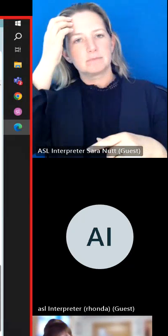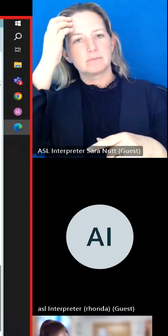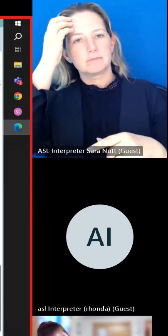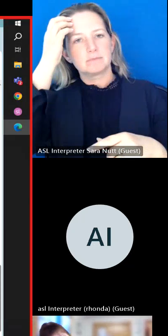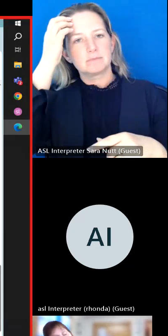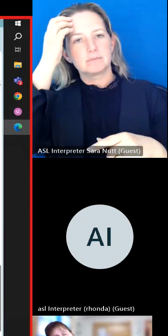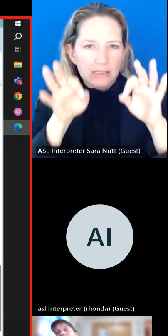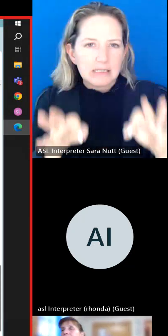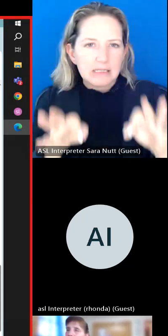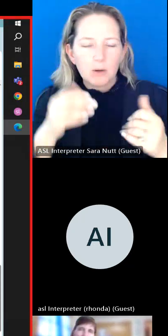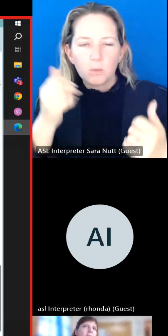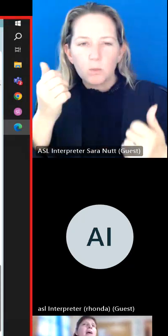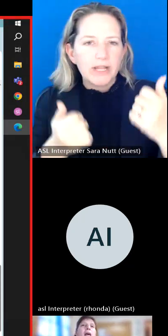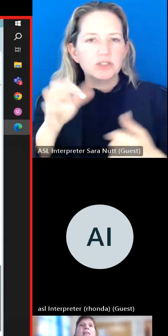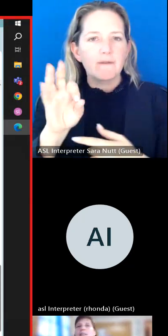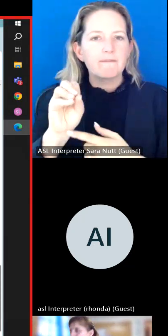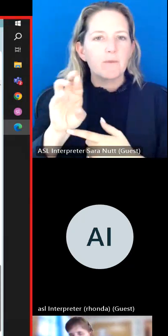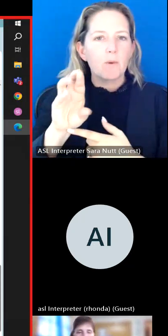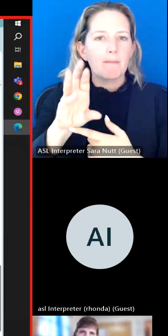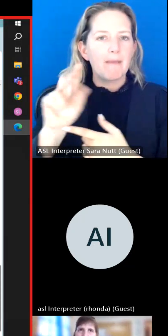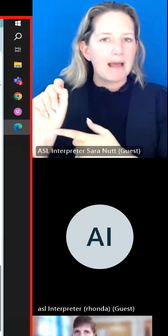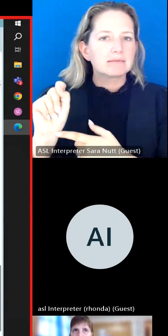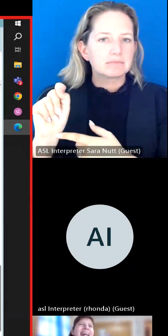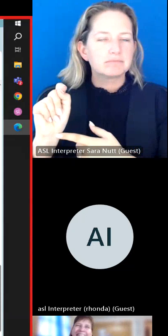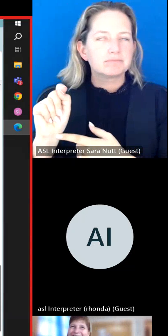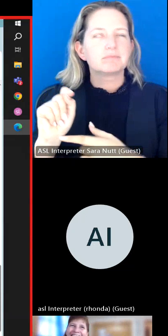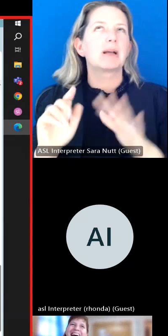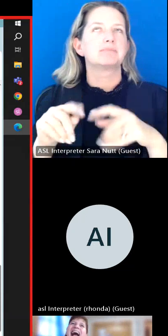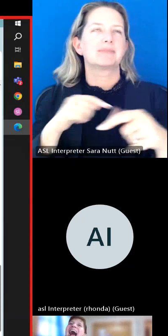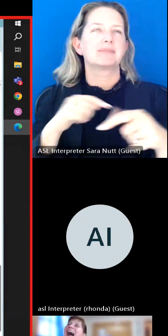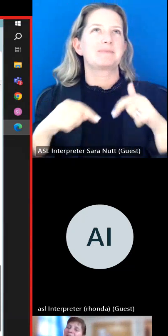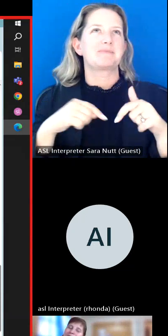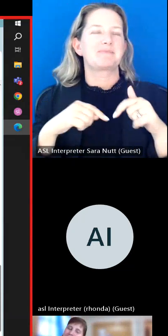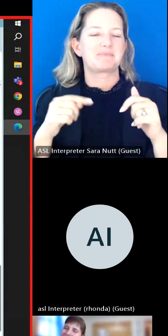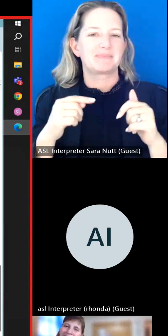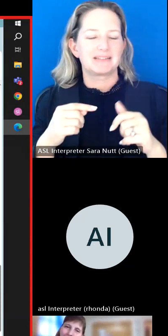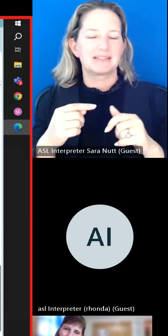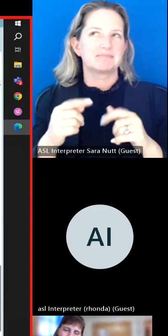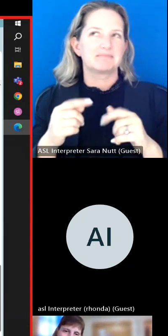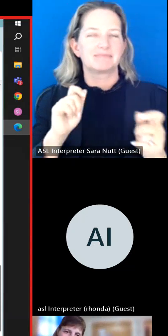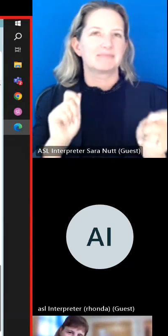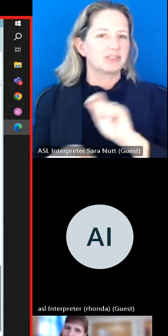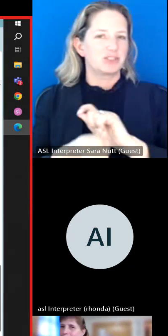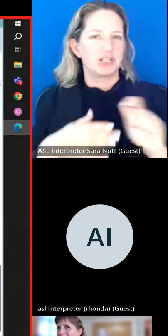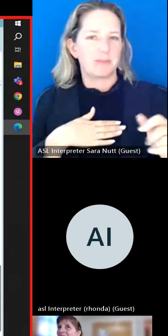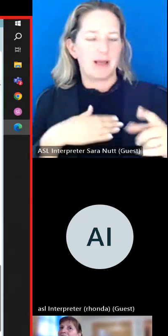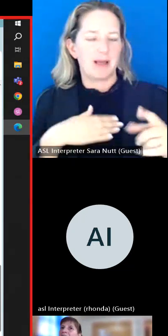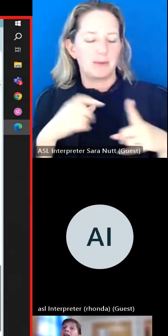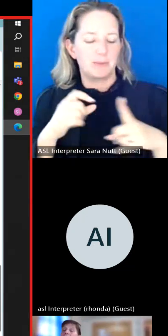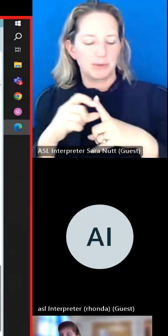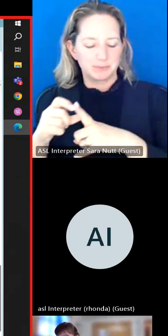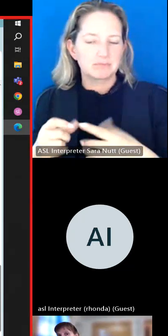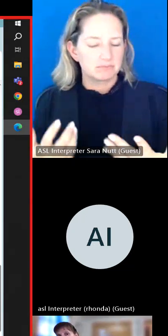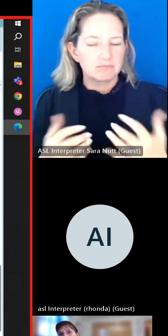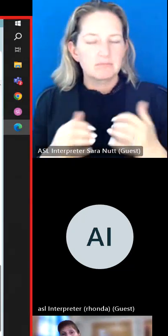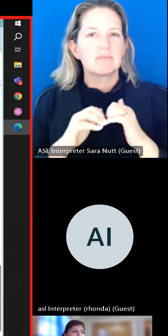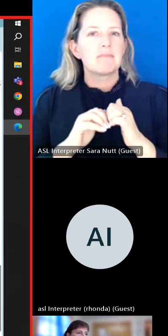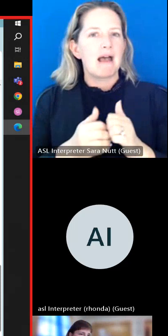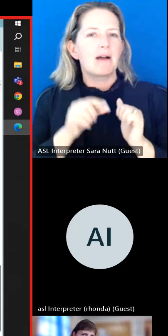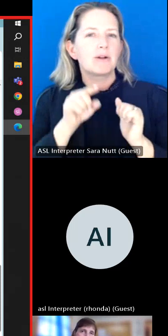or what do you, let me try that again. How do you decide what format to put it in?